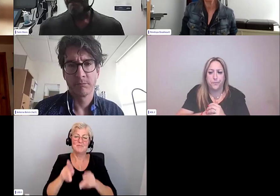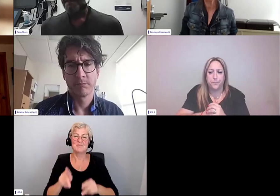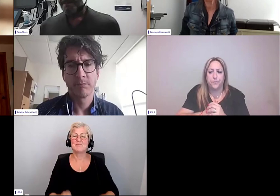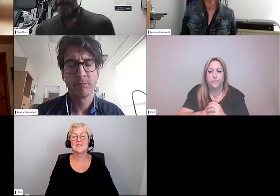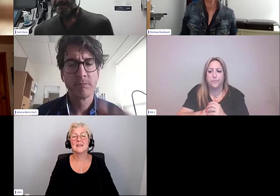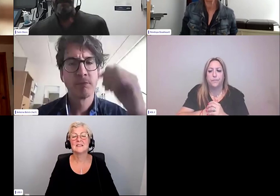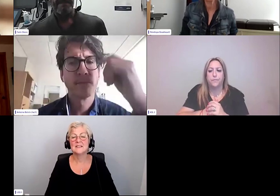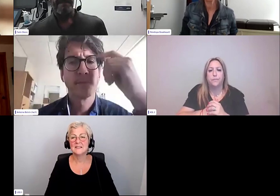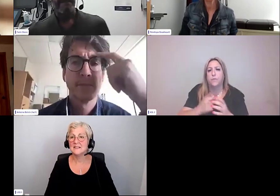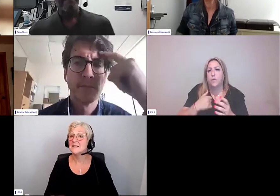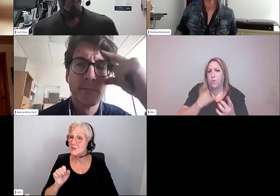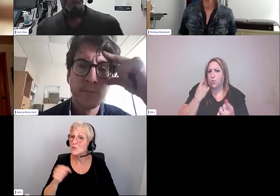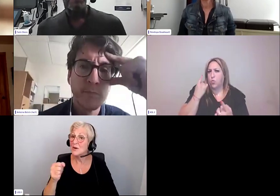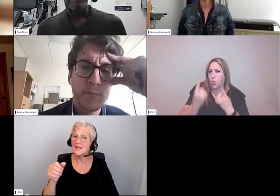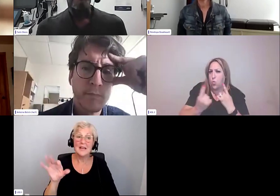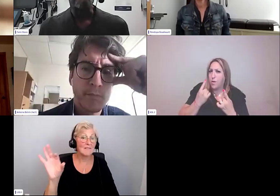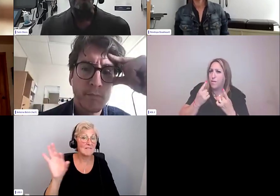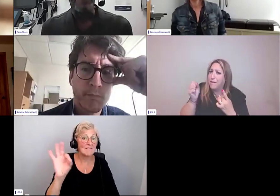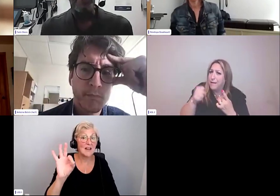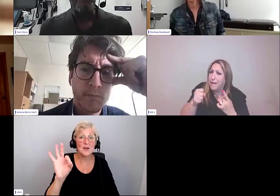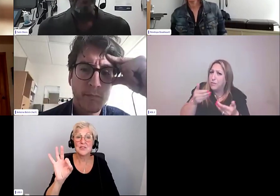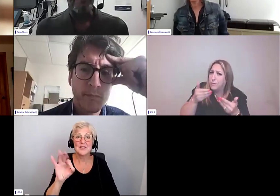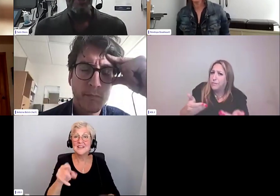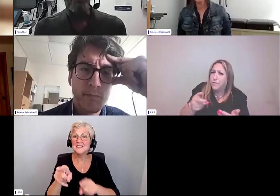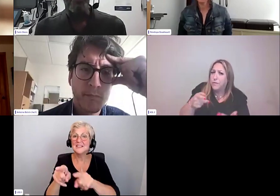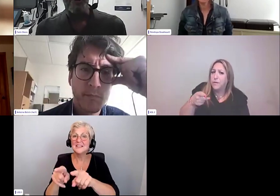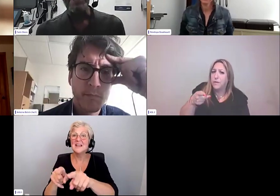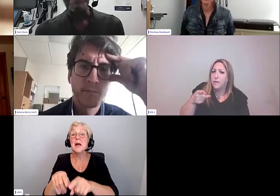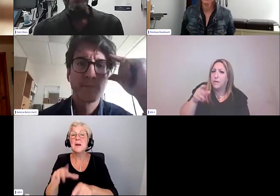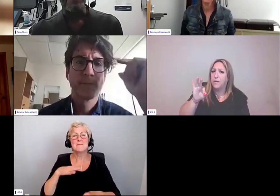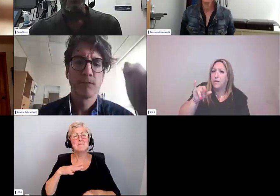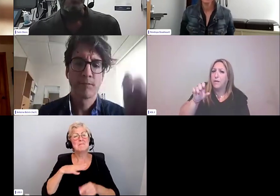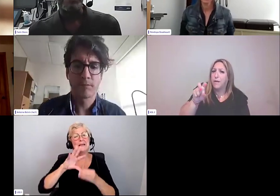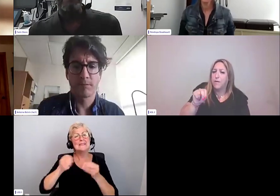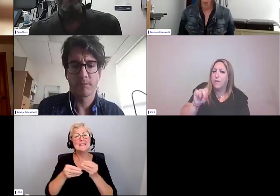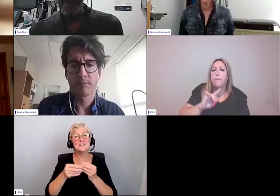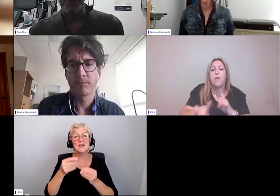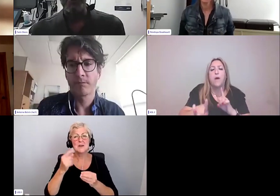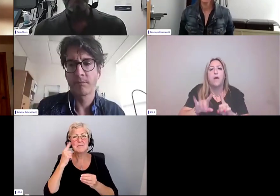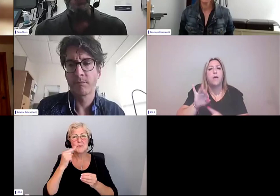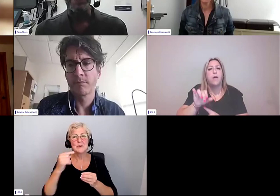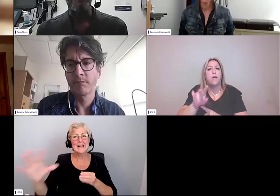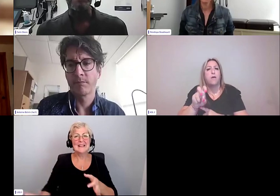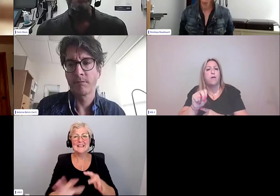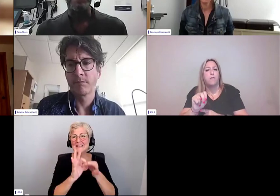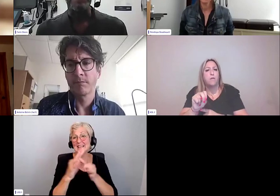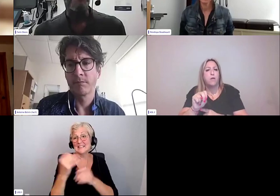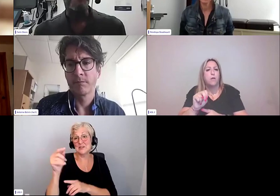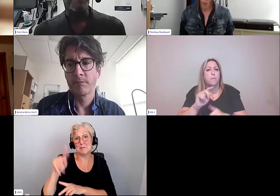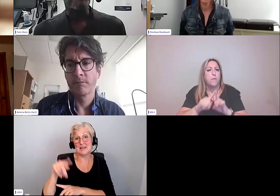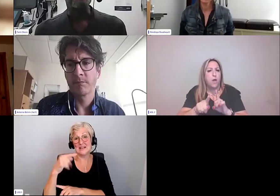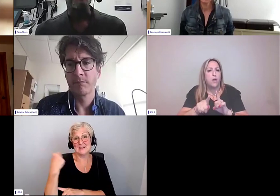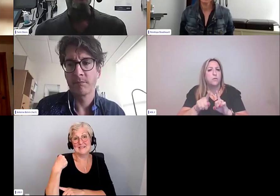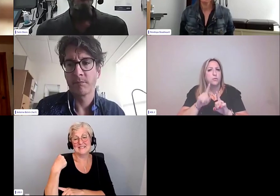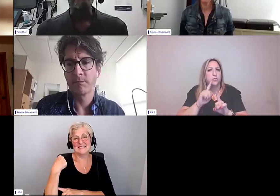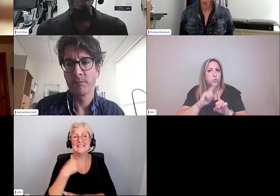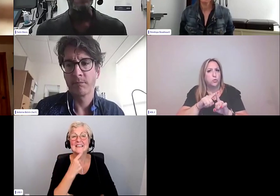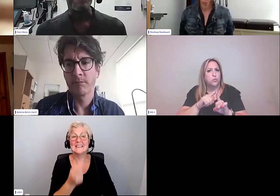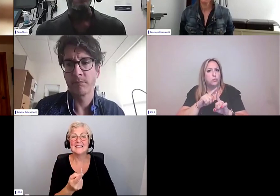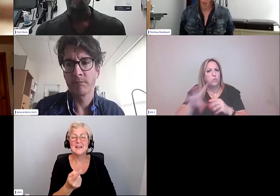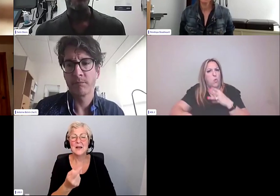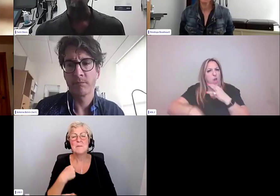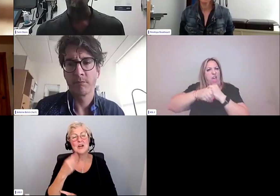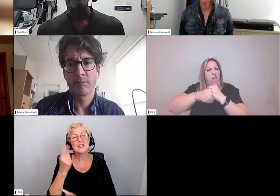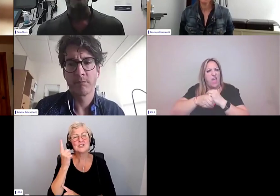I was wondering, yes, go ahead, Farron. But to right on what Penelope